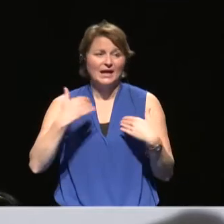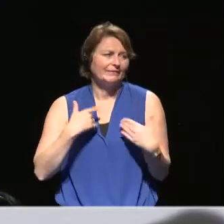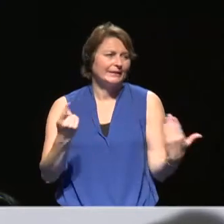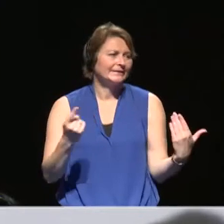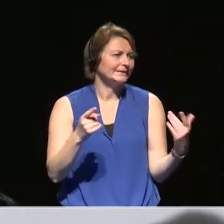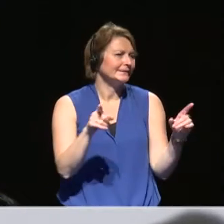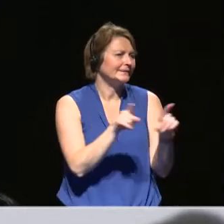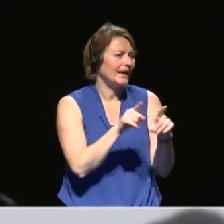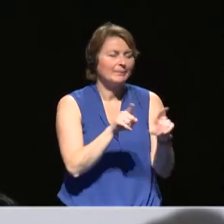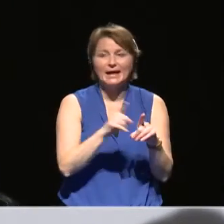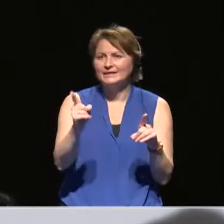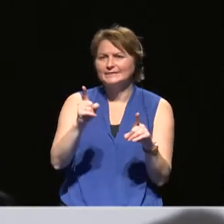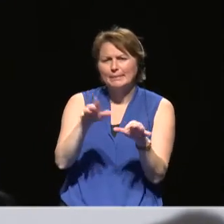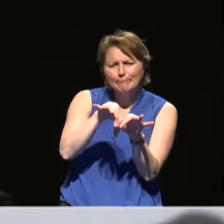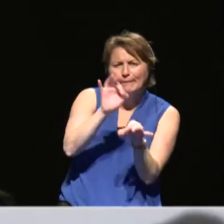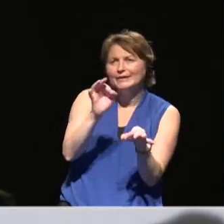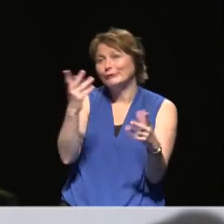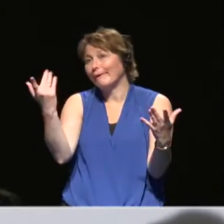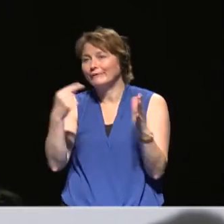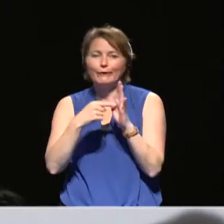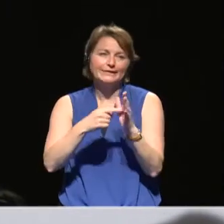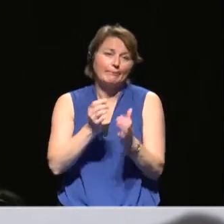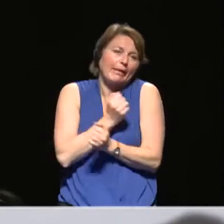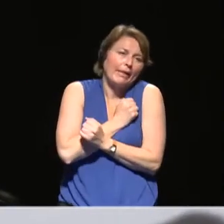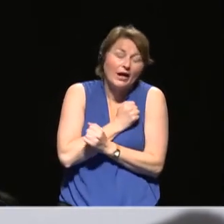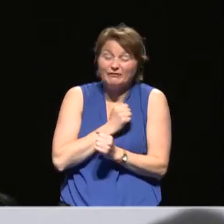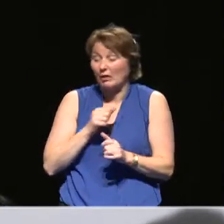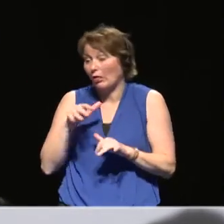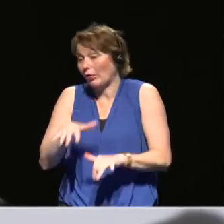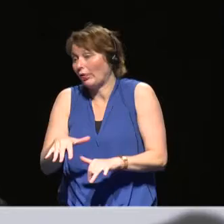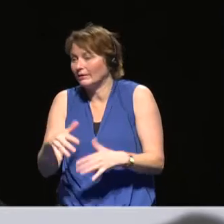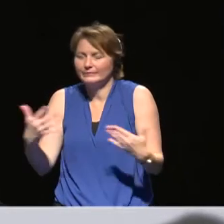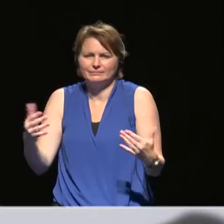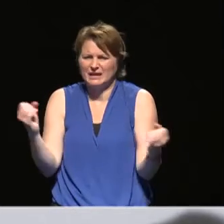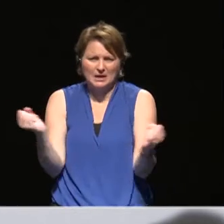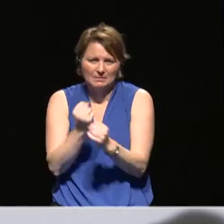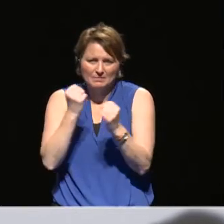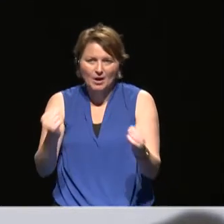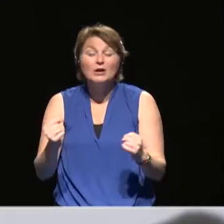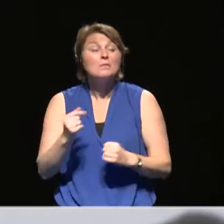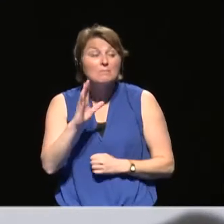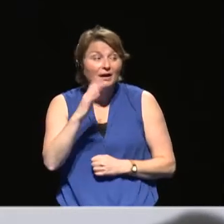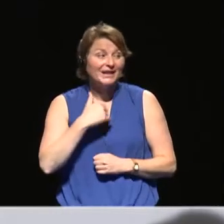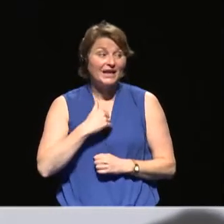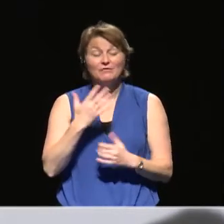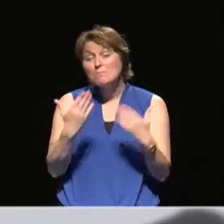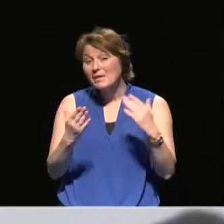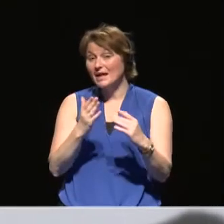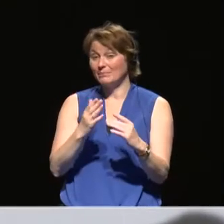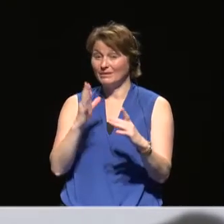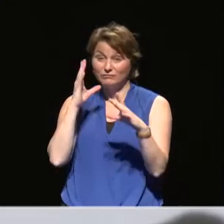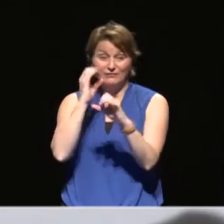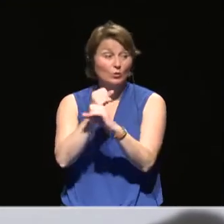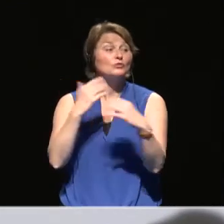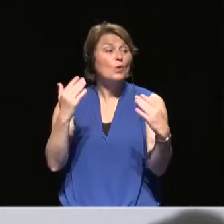love? How do you measure evil? It's about as difficult as doing that. If we focused instead on indirect measures, we might find it easier